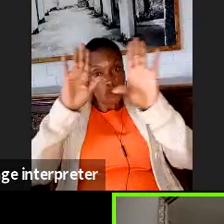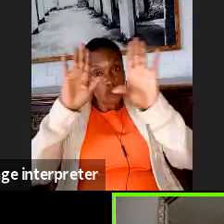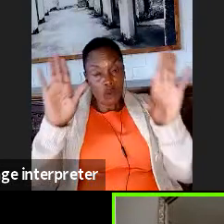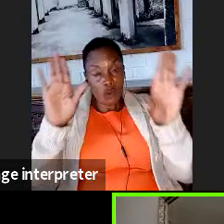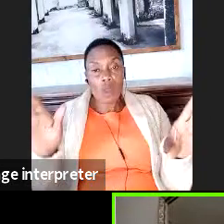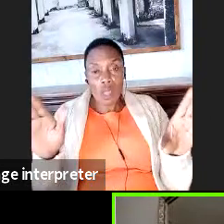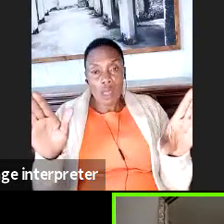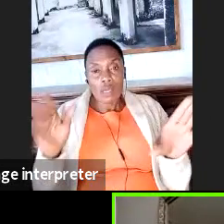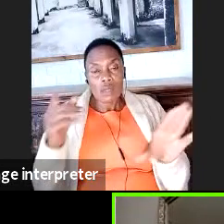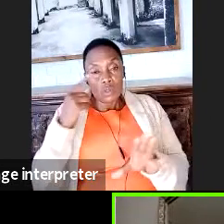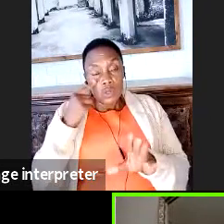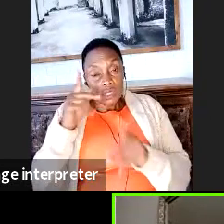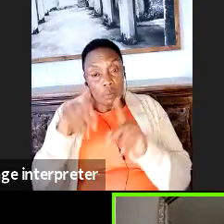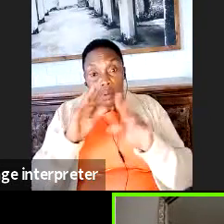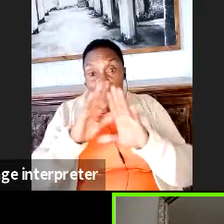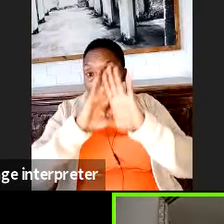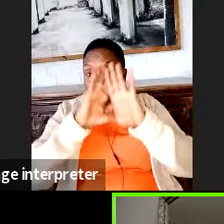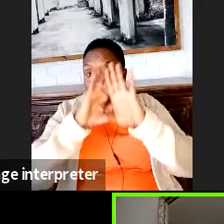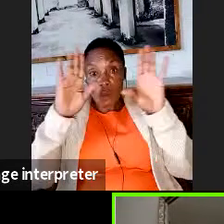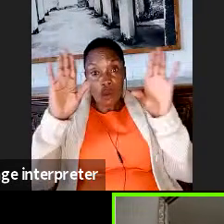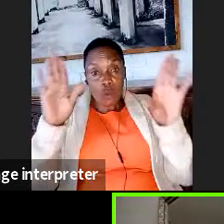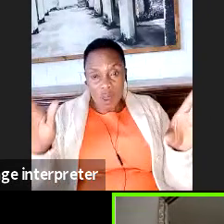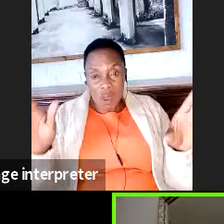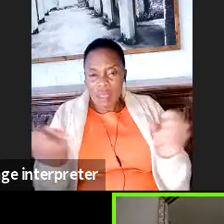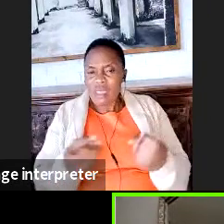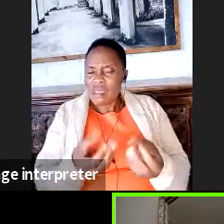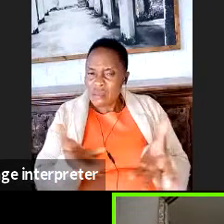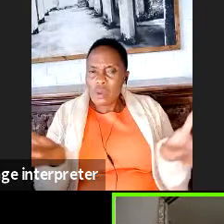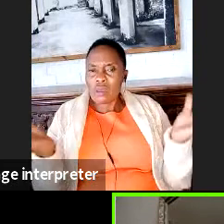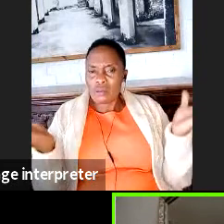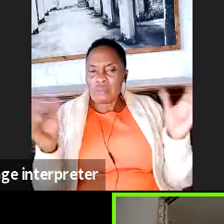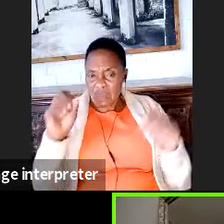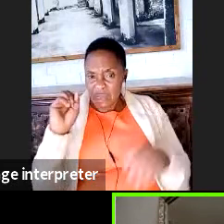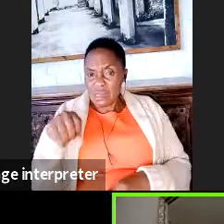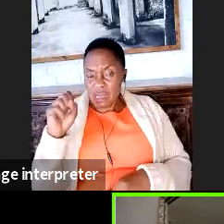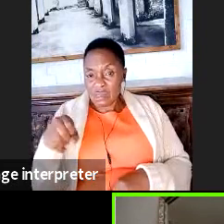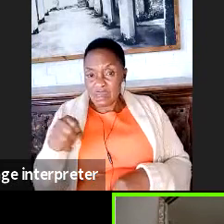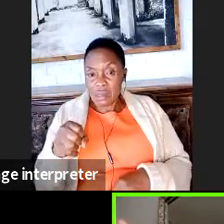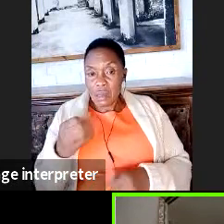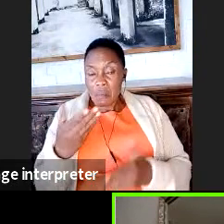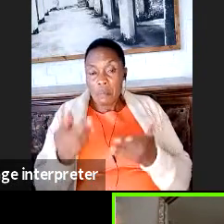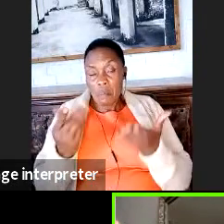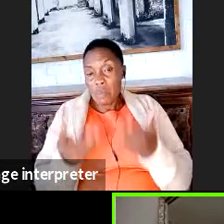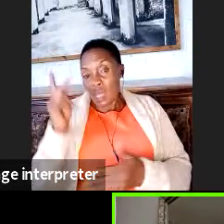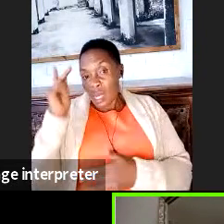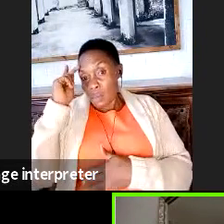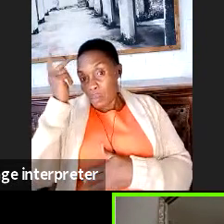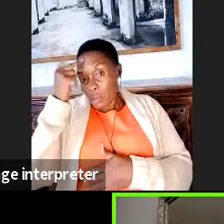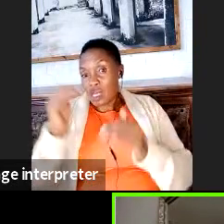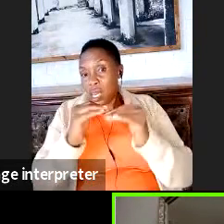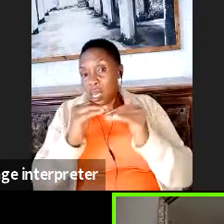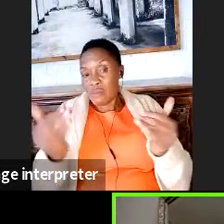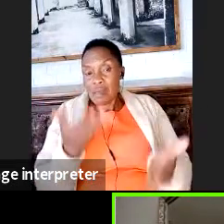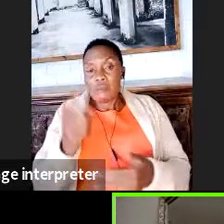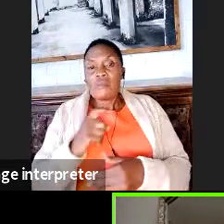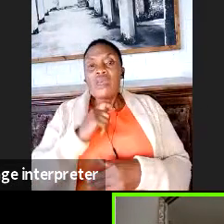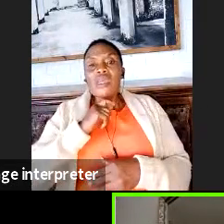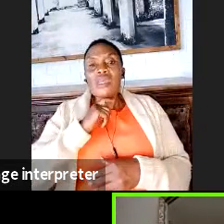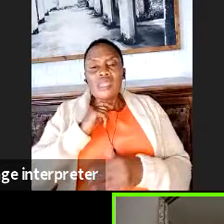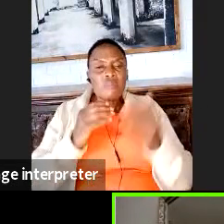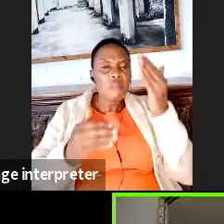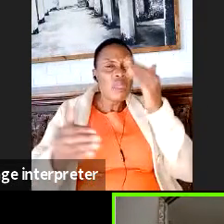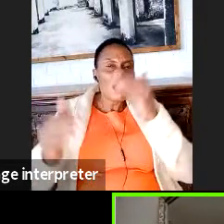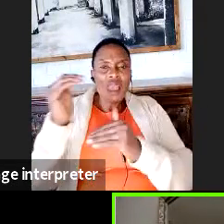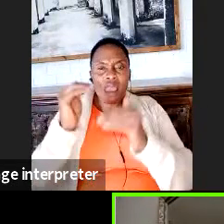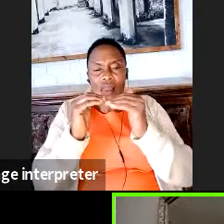that awareness happens everywhere else. Yes, maybe at policy level, you would need, your high level